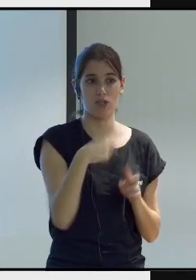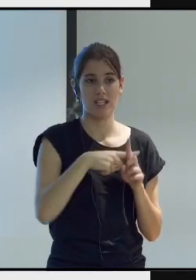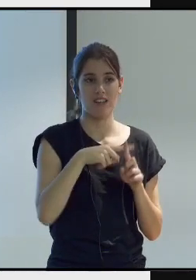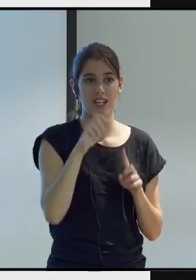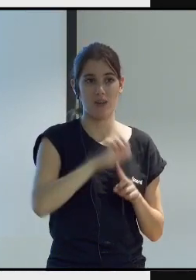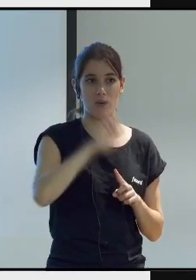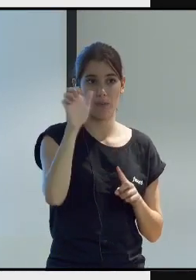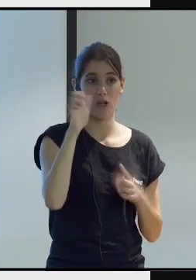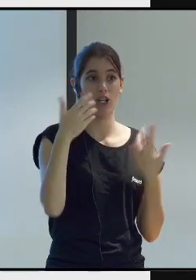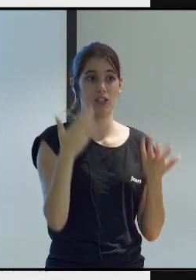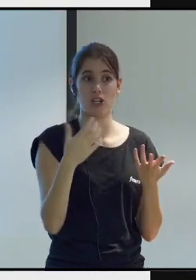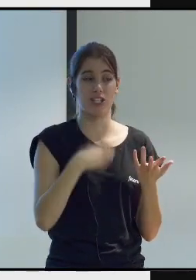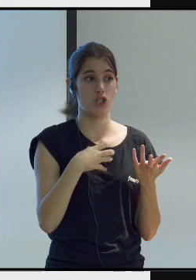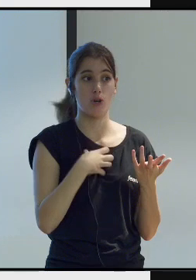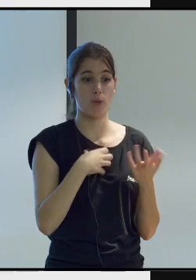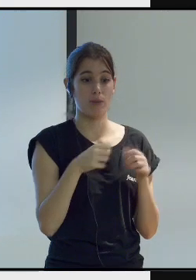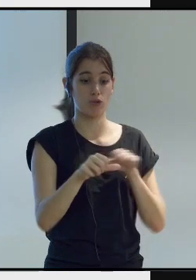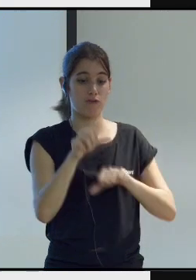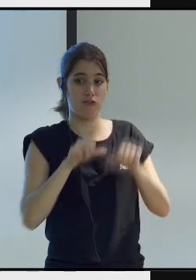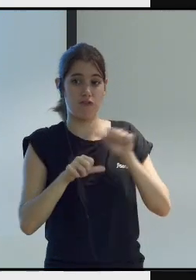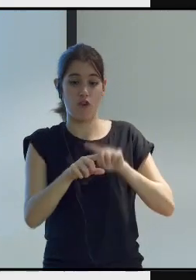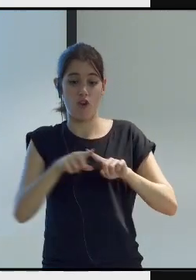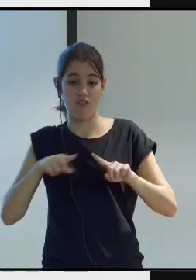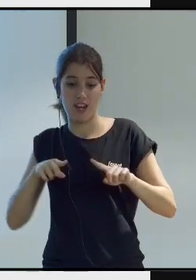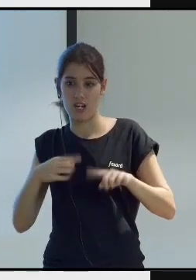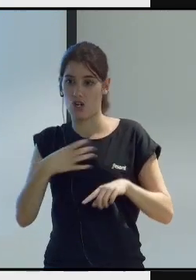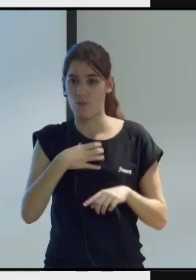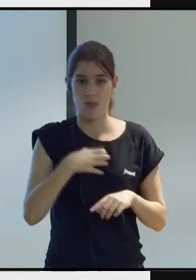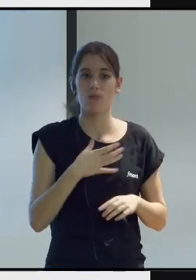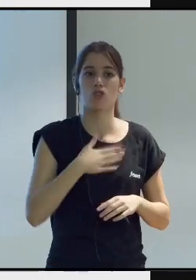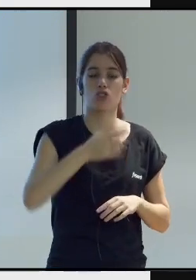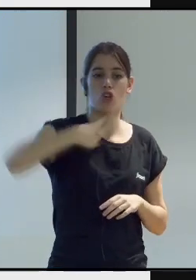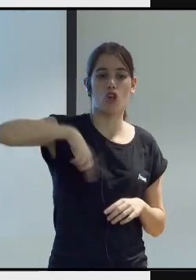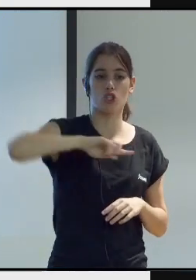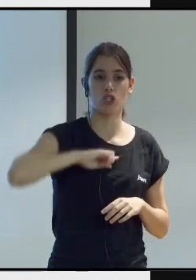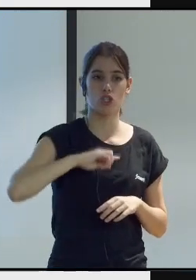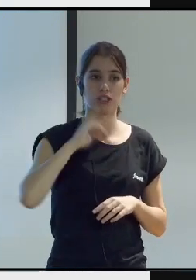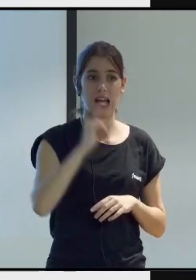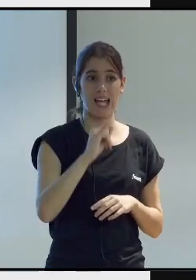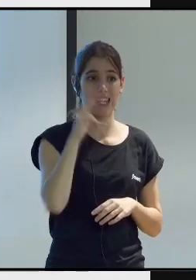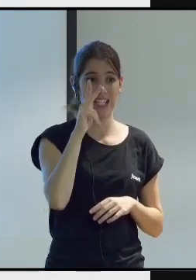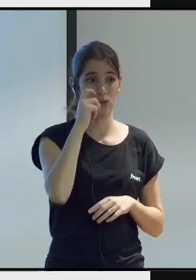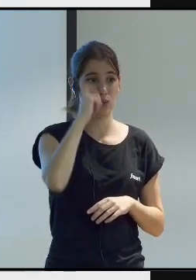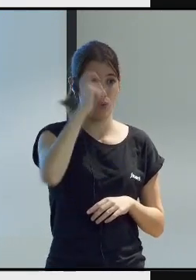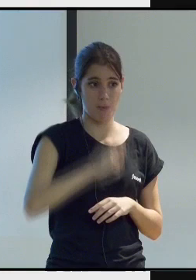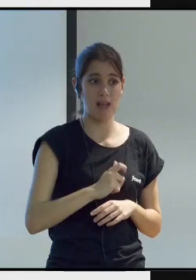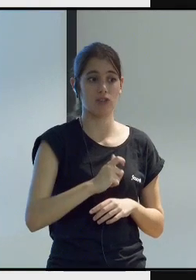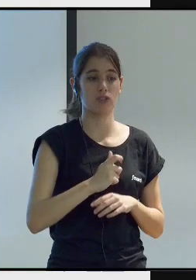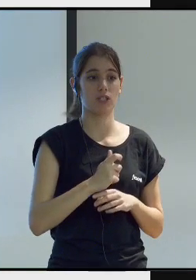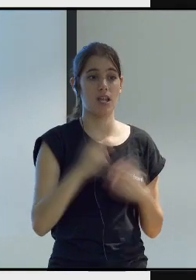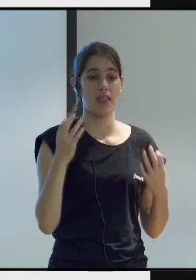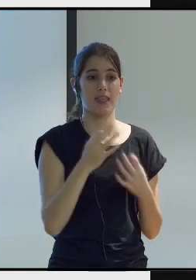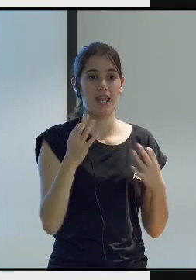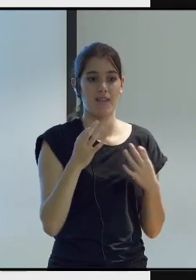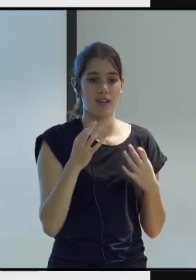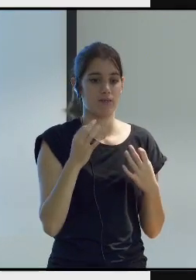regrets. We have our human rights that we need to reclaim. And so it's not about money. It's about being able